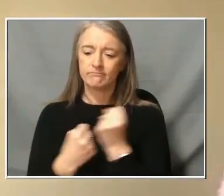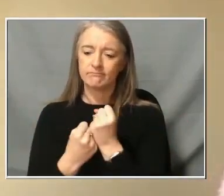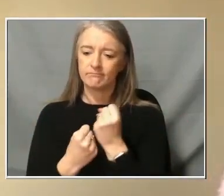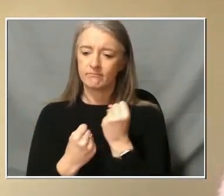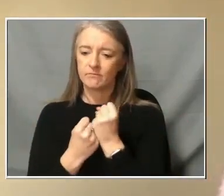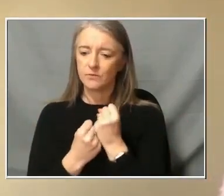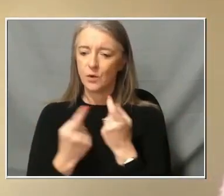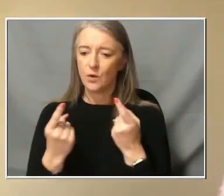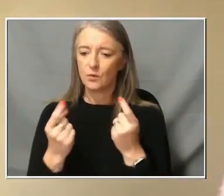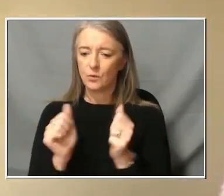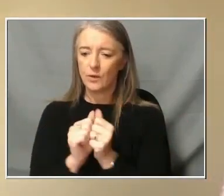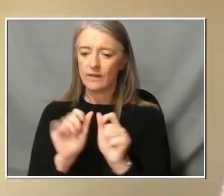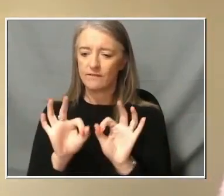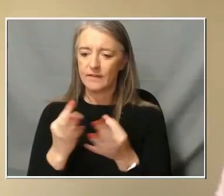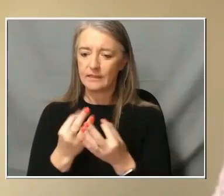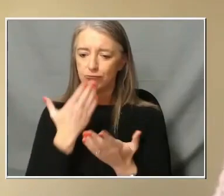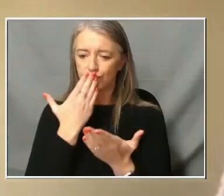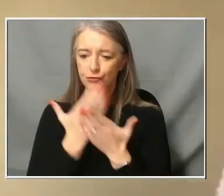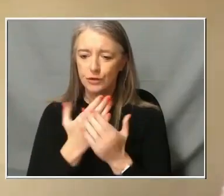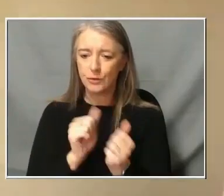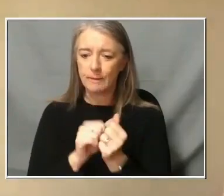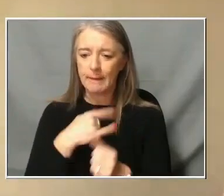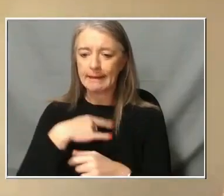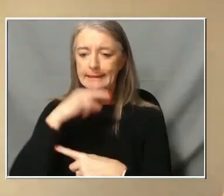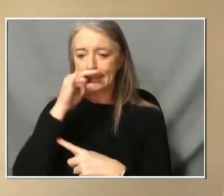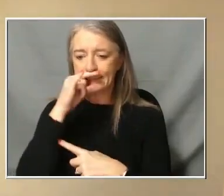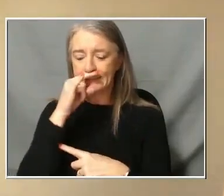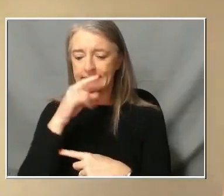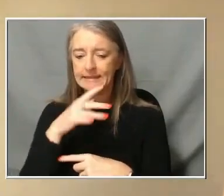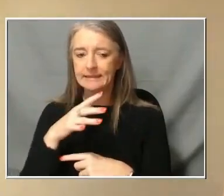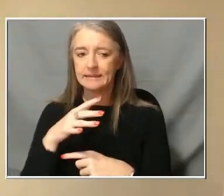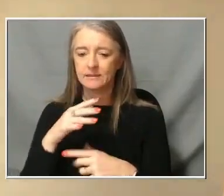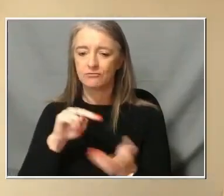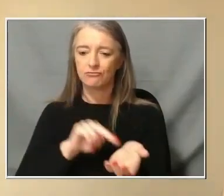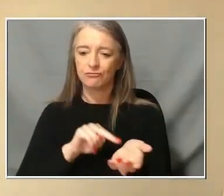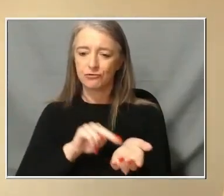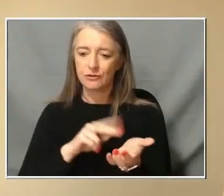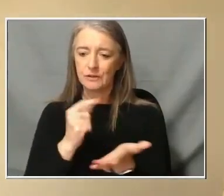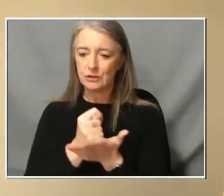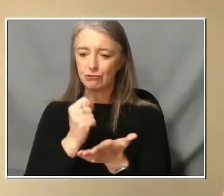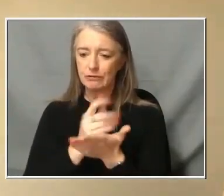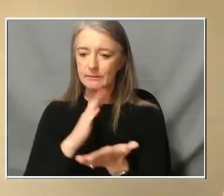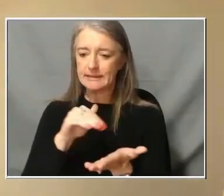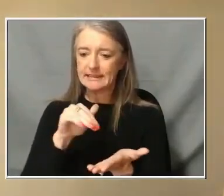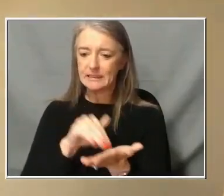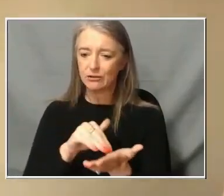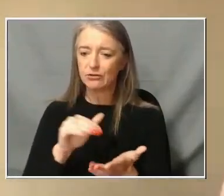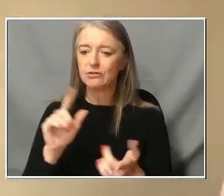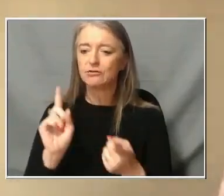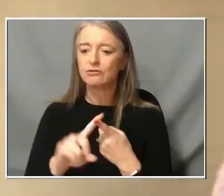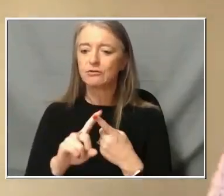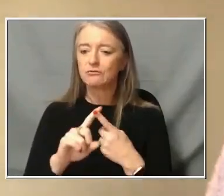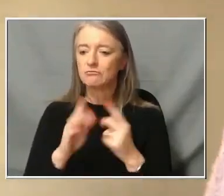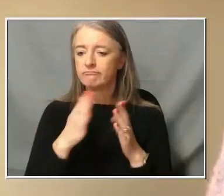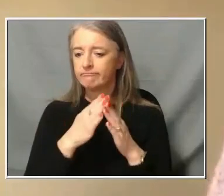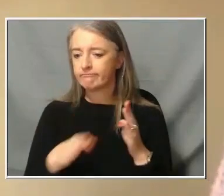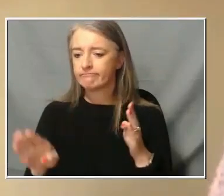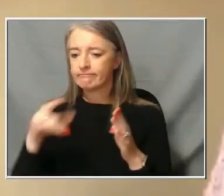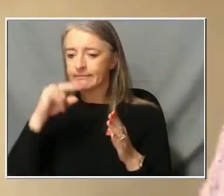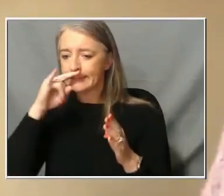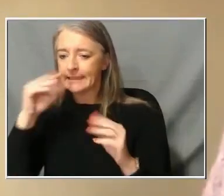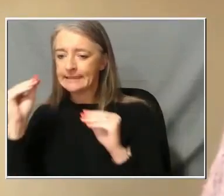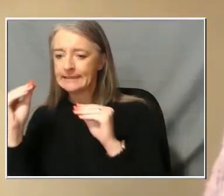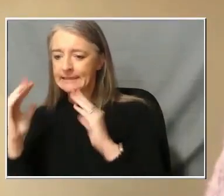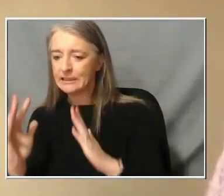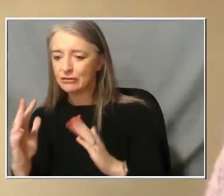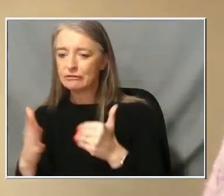with our family. They were great to my kids, and you know, from nurses at the treatment center to my kids'